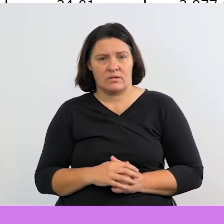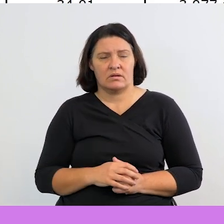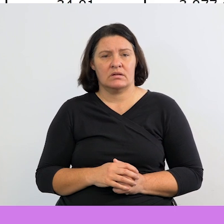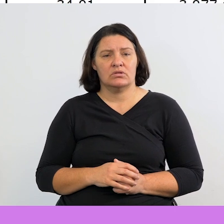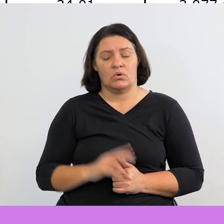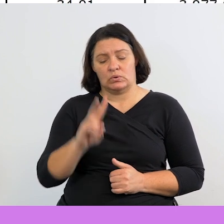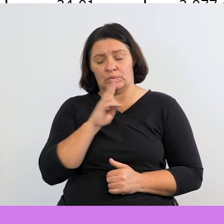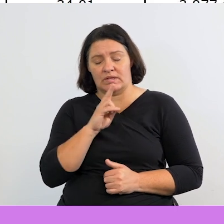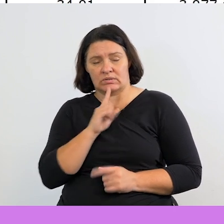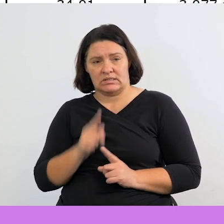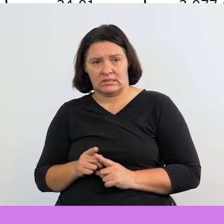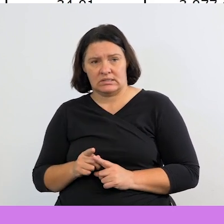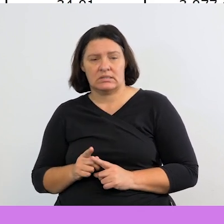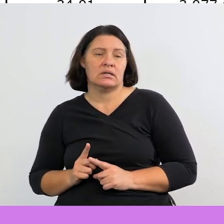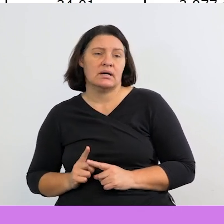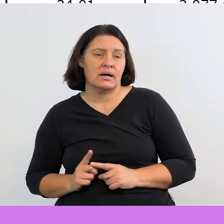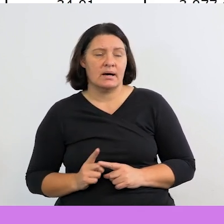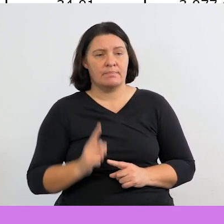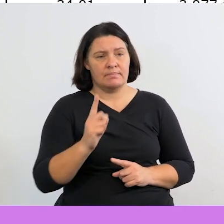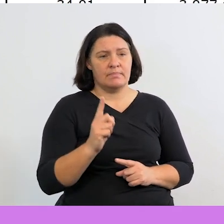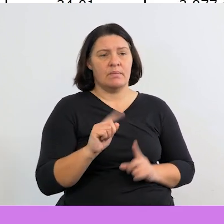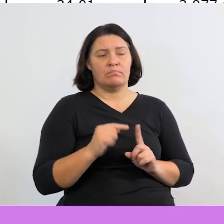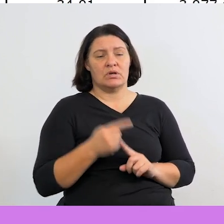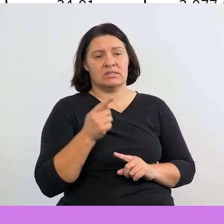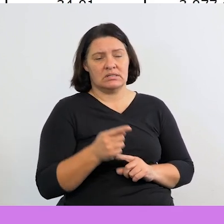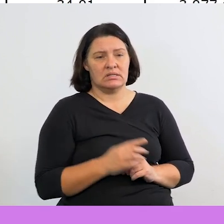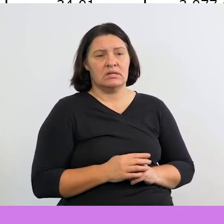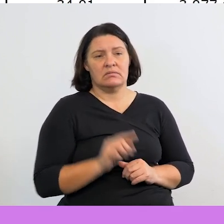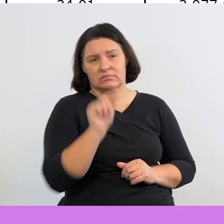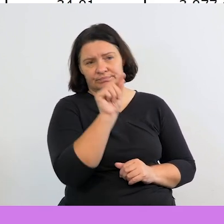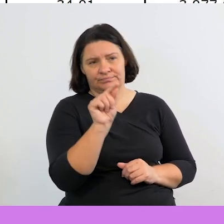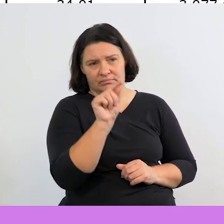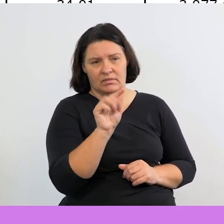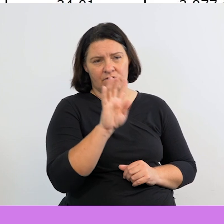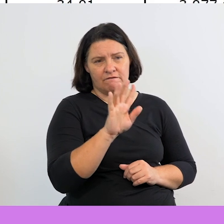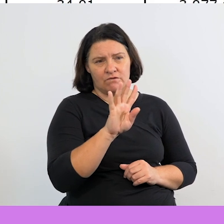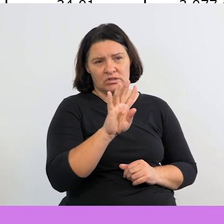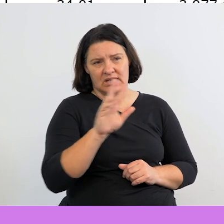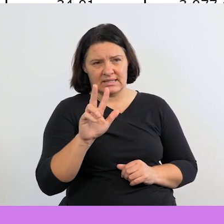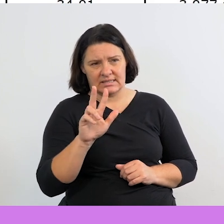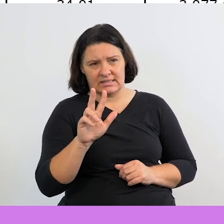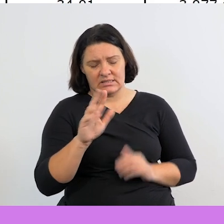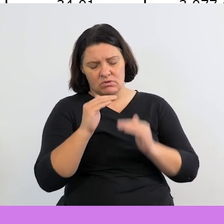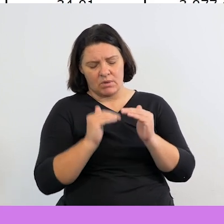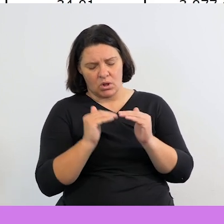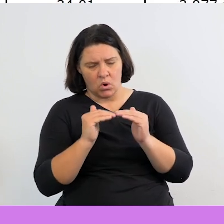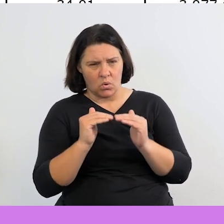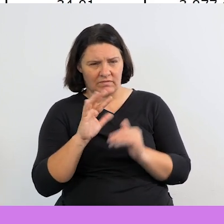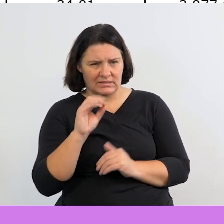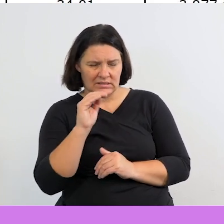48,24. So there is 2,000. Yes, 2,000. Where's my point? It should be at 48. So